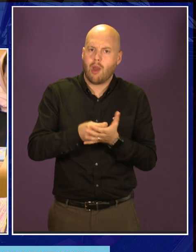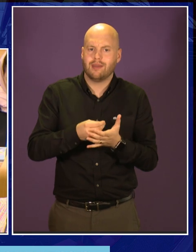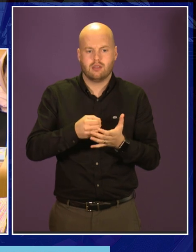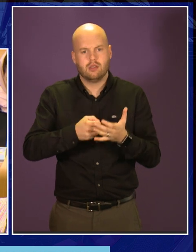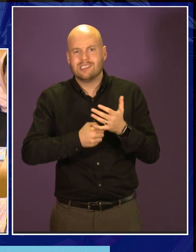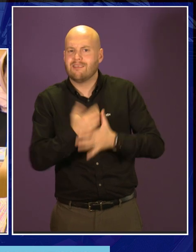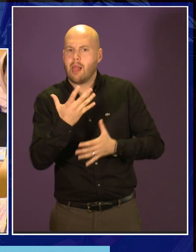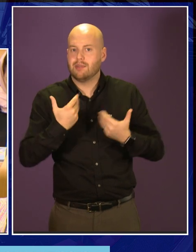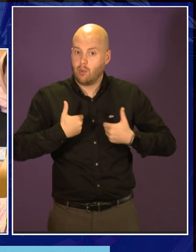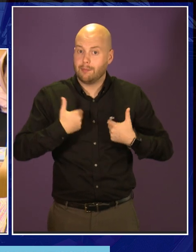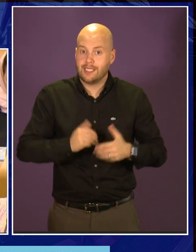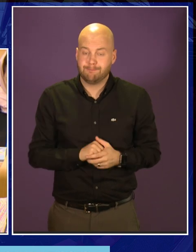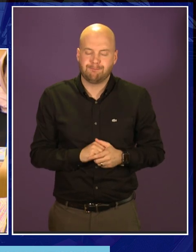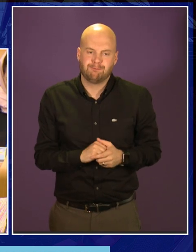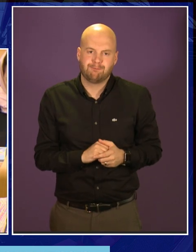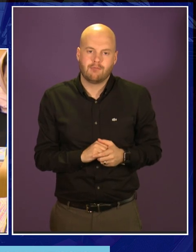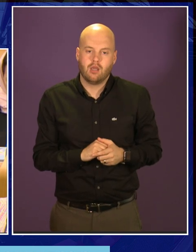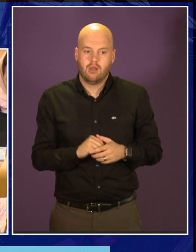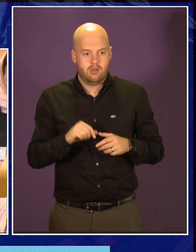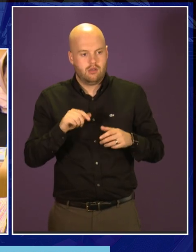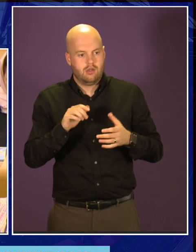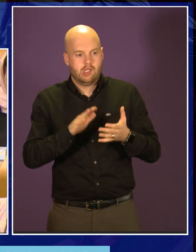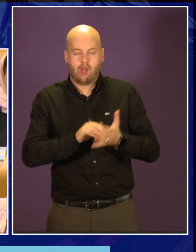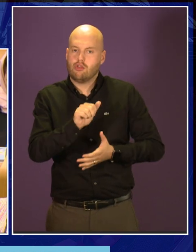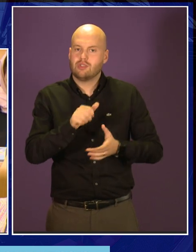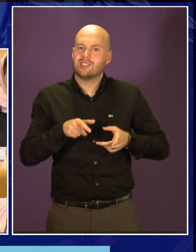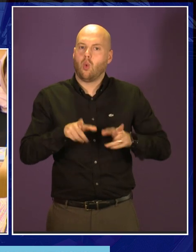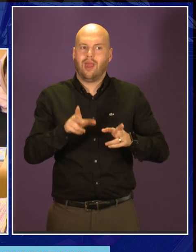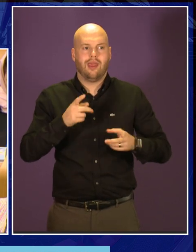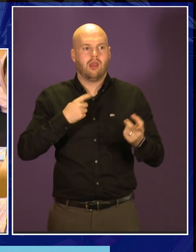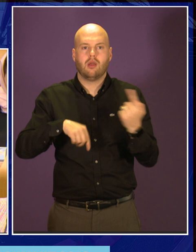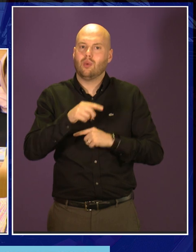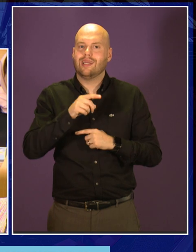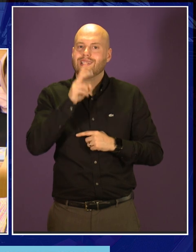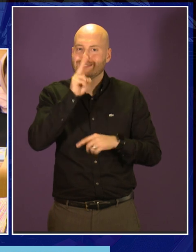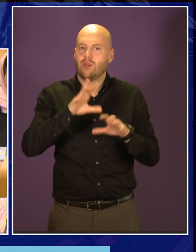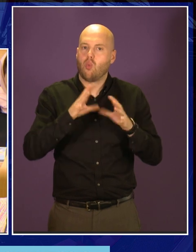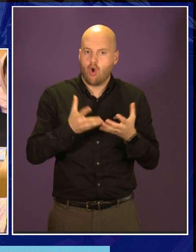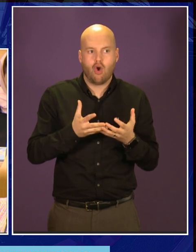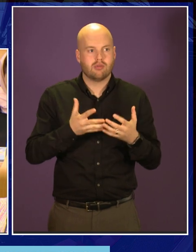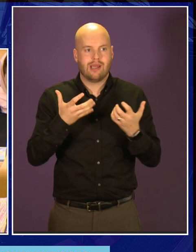lens through which we see the world and how we innovate and influence others.